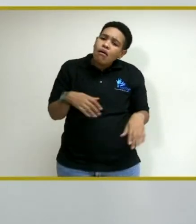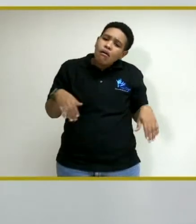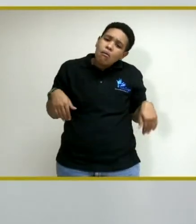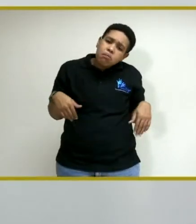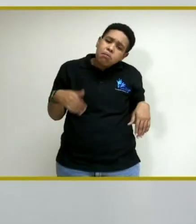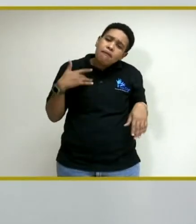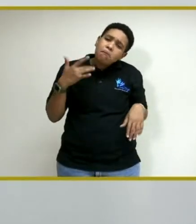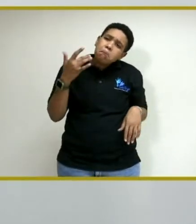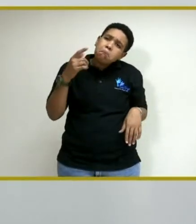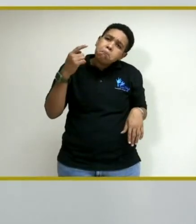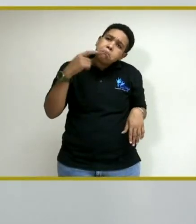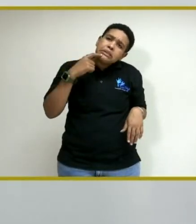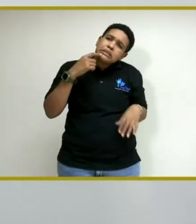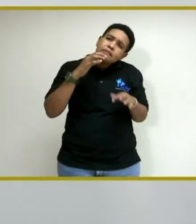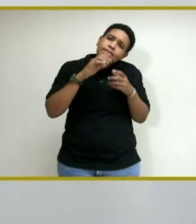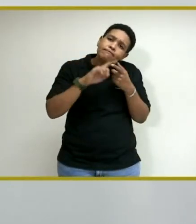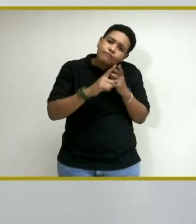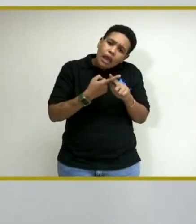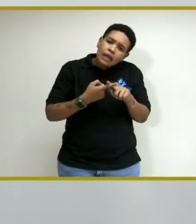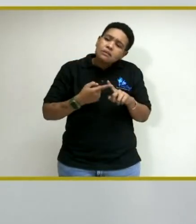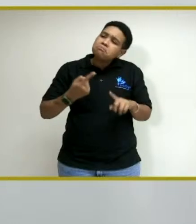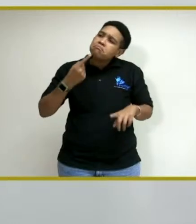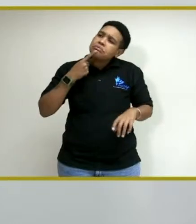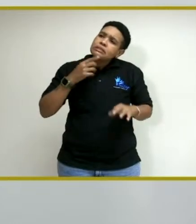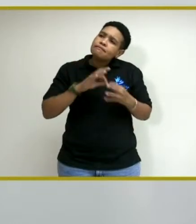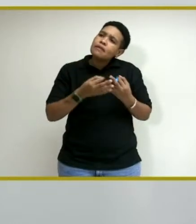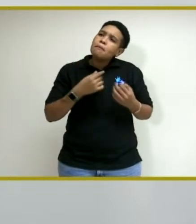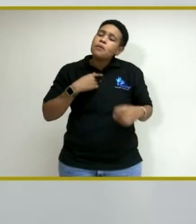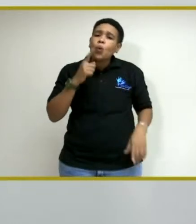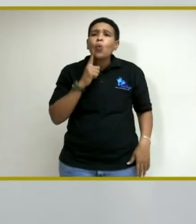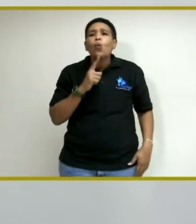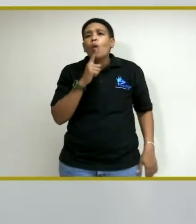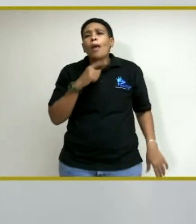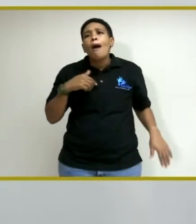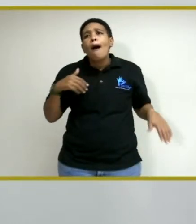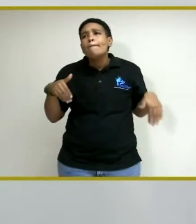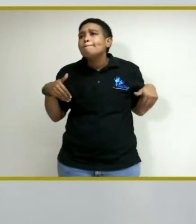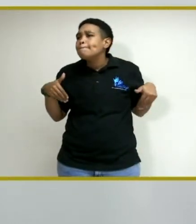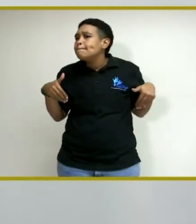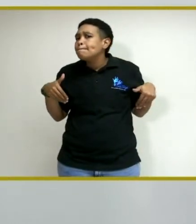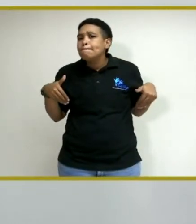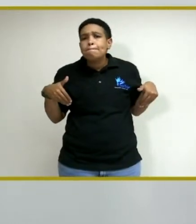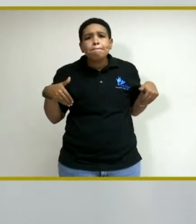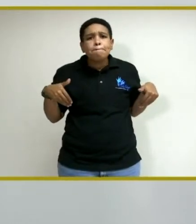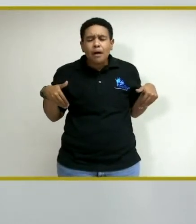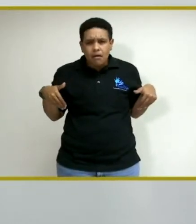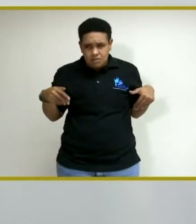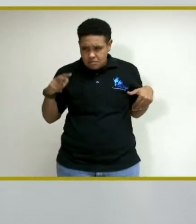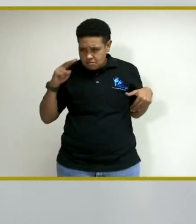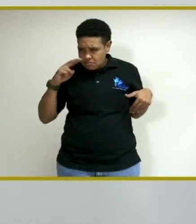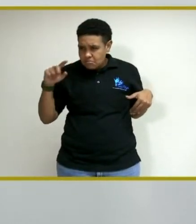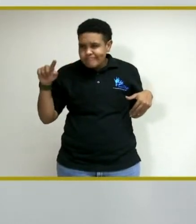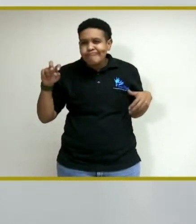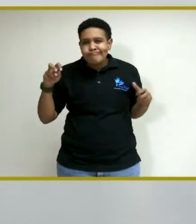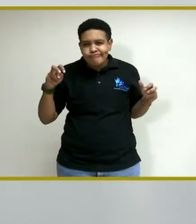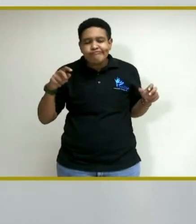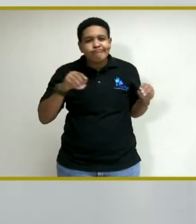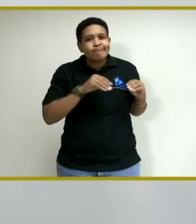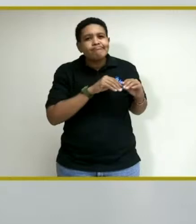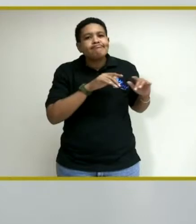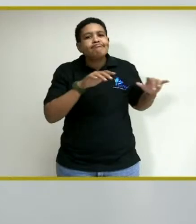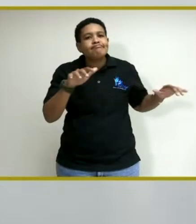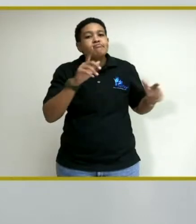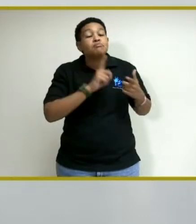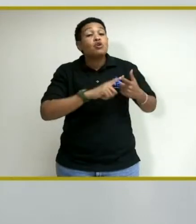friends, family, just loneliness generally. And there are mental